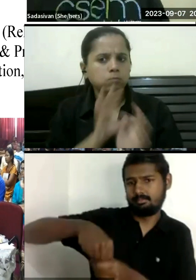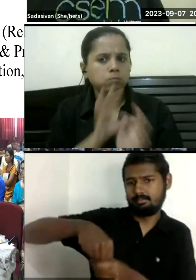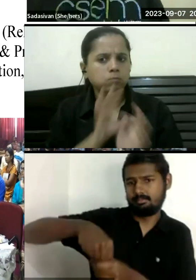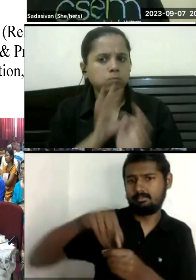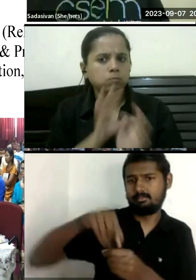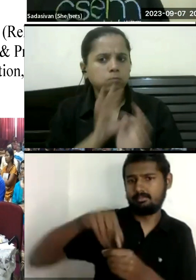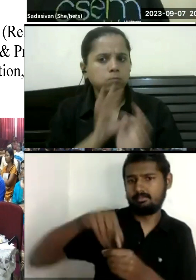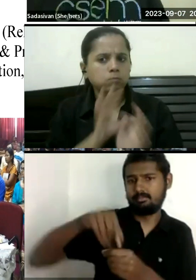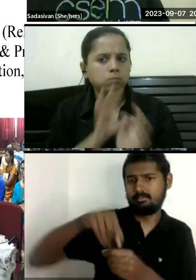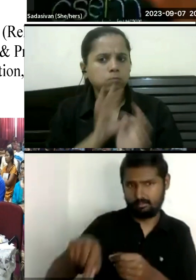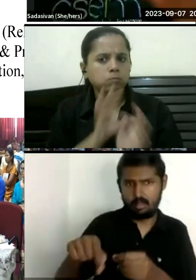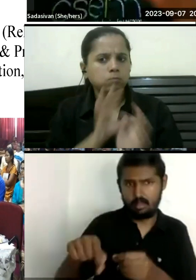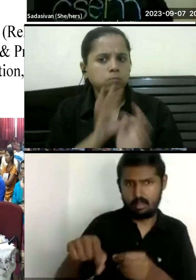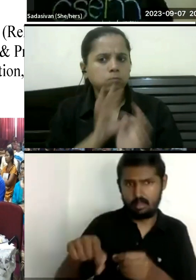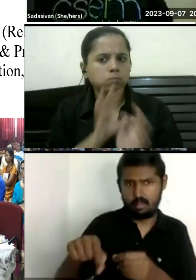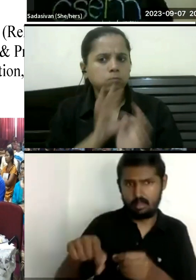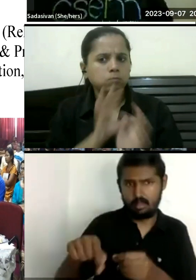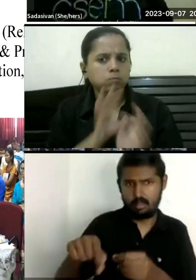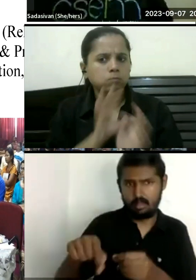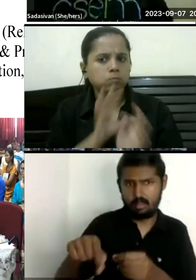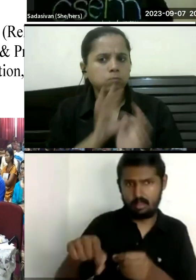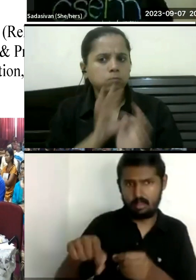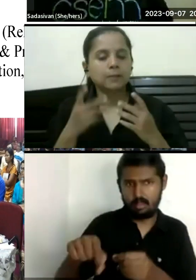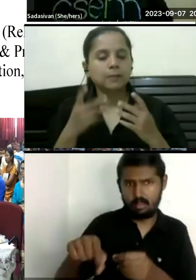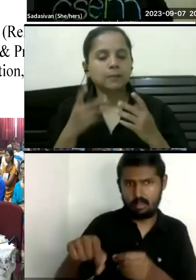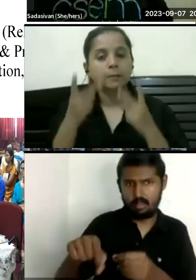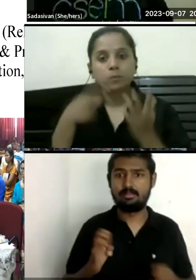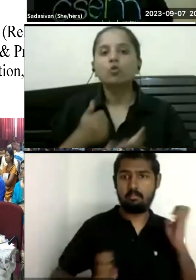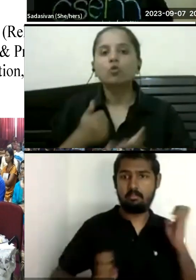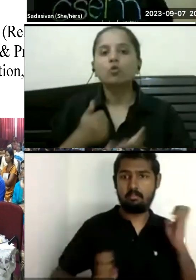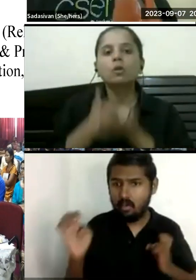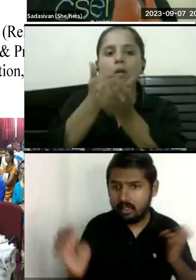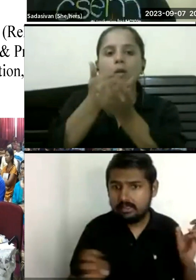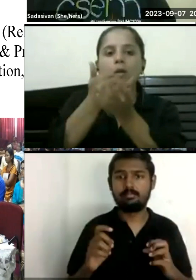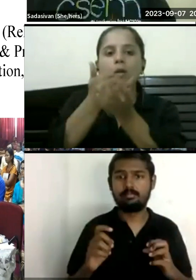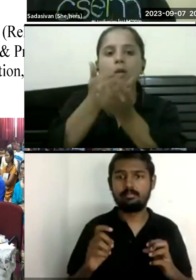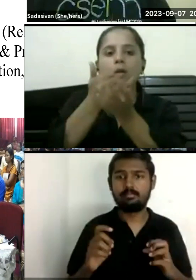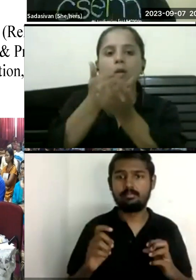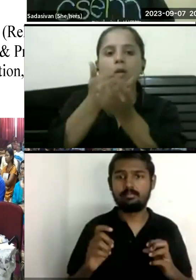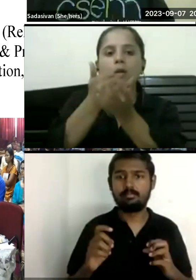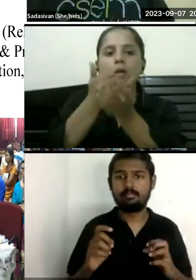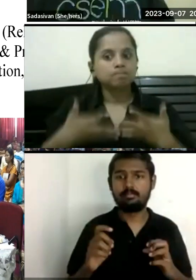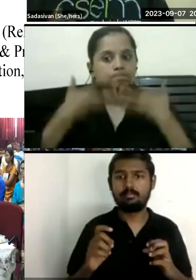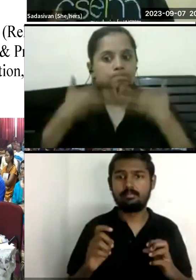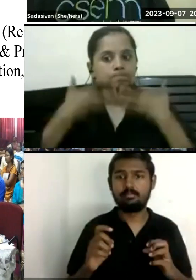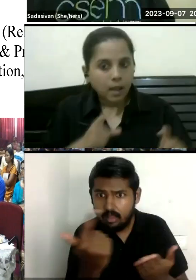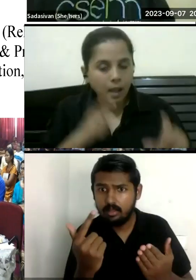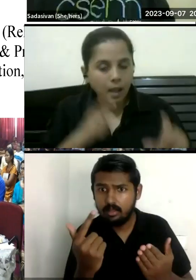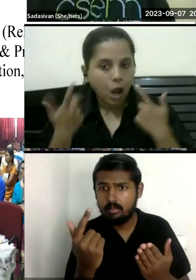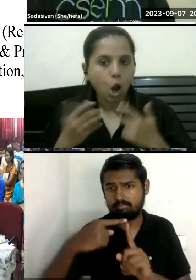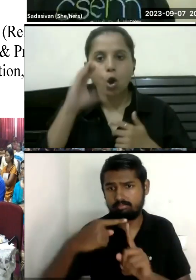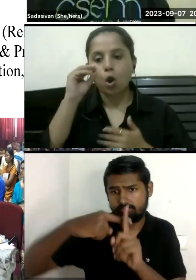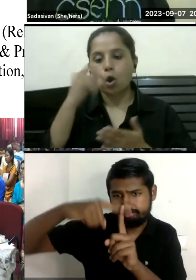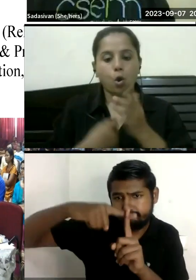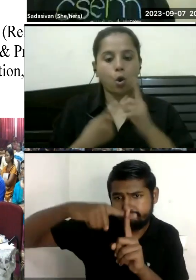from knowledge sharing and looking at rehabilitation aspects like respiratory care, orthosis, and